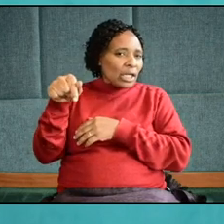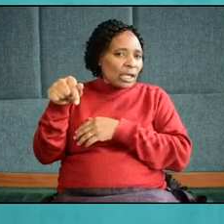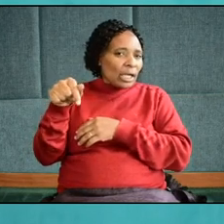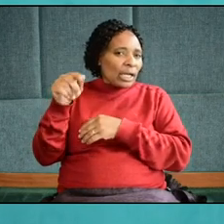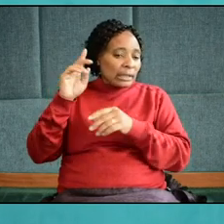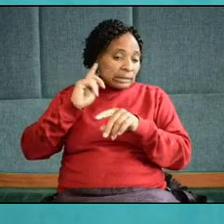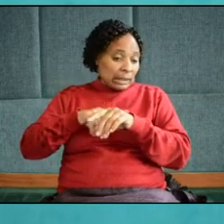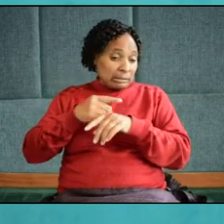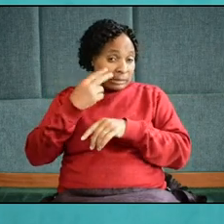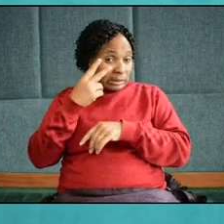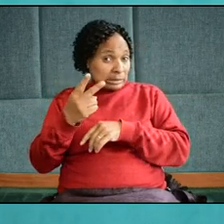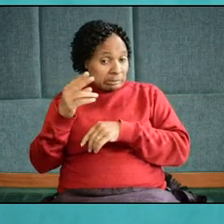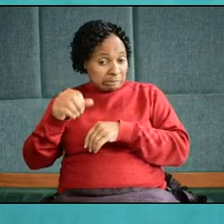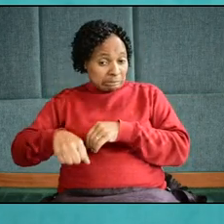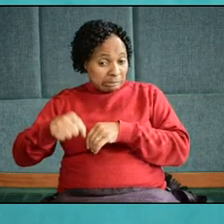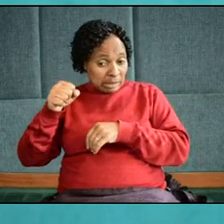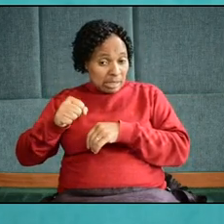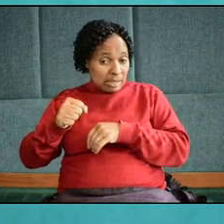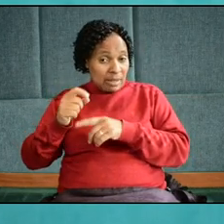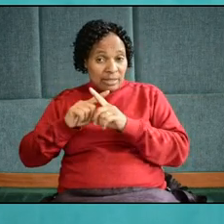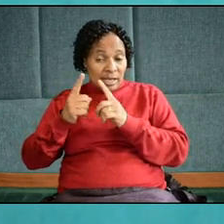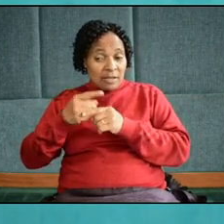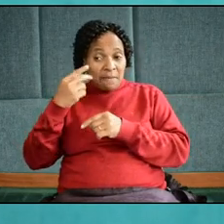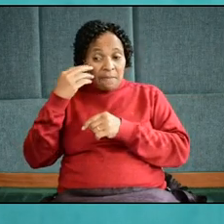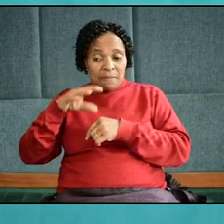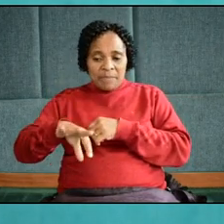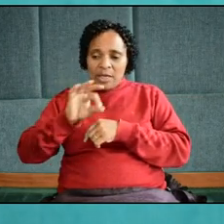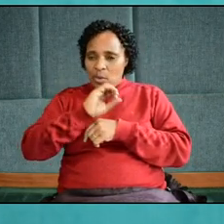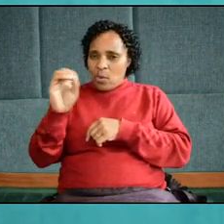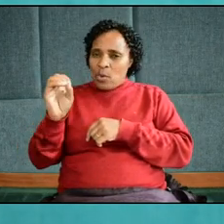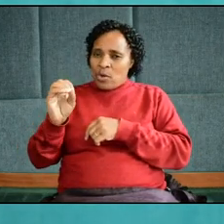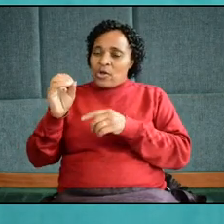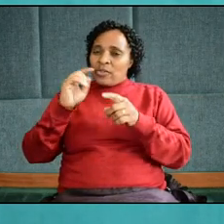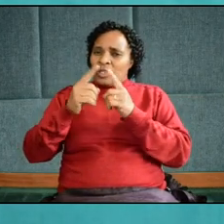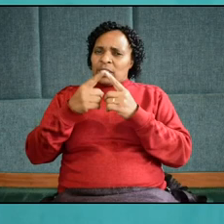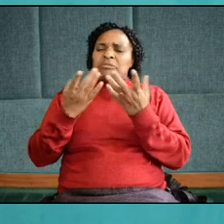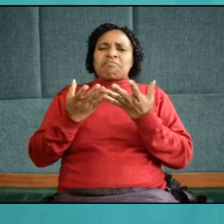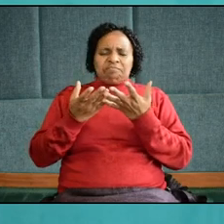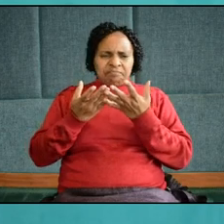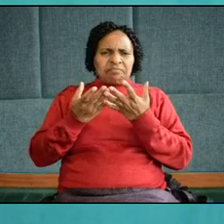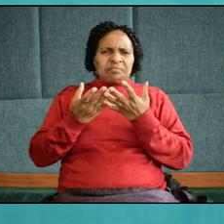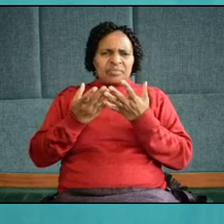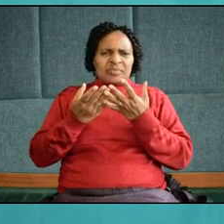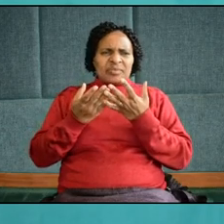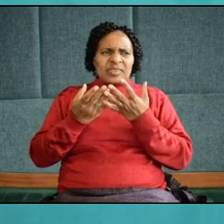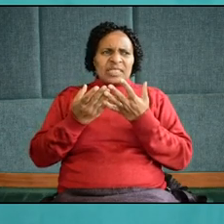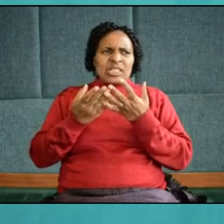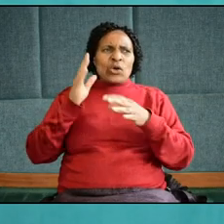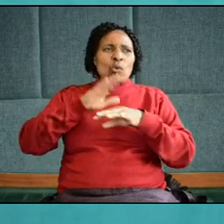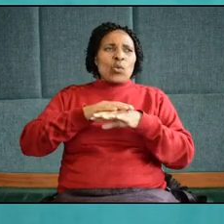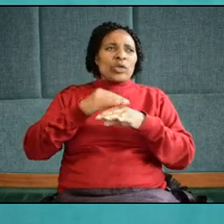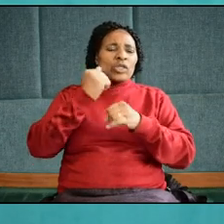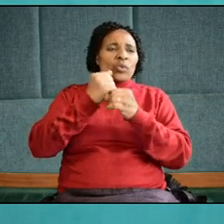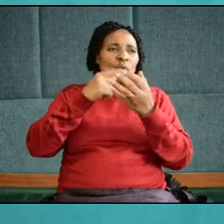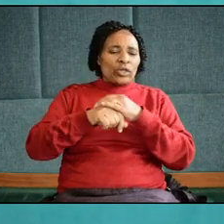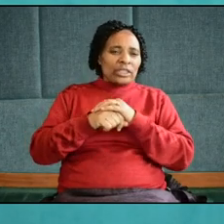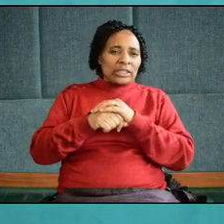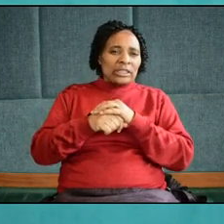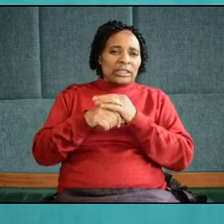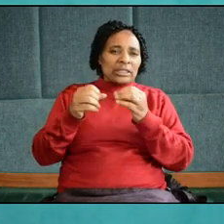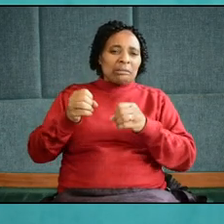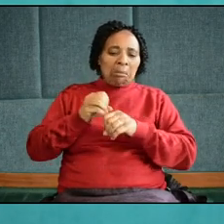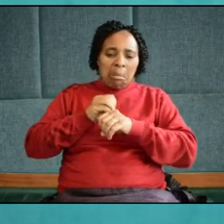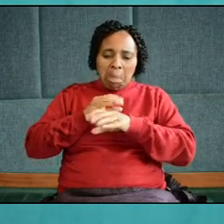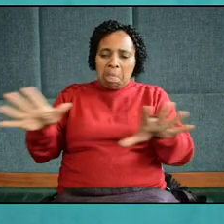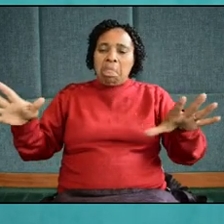the bag, and they saw him not pick it up. And so the good deed that he did, it spread out to the